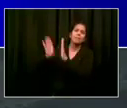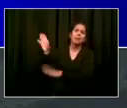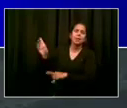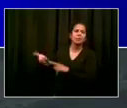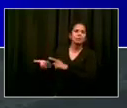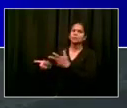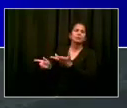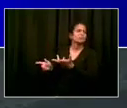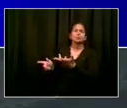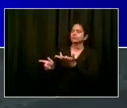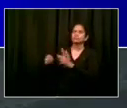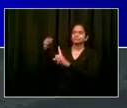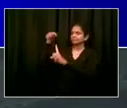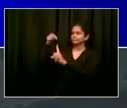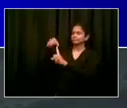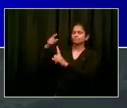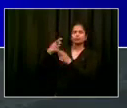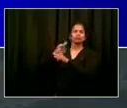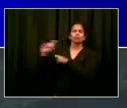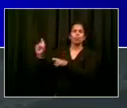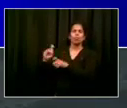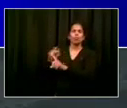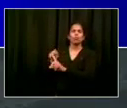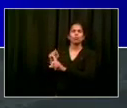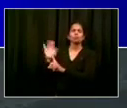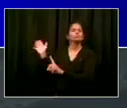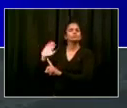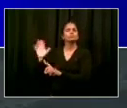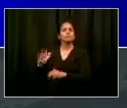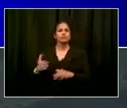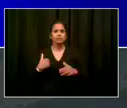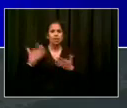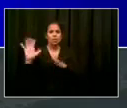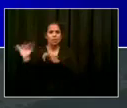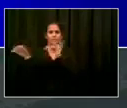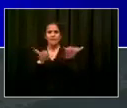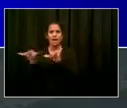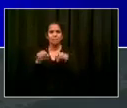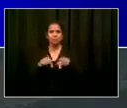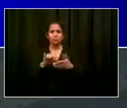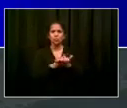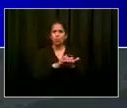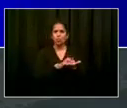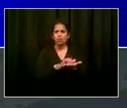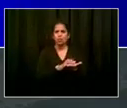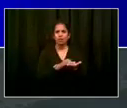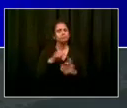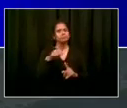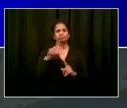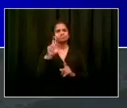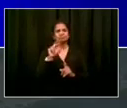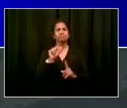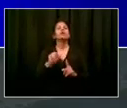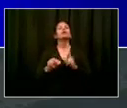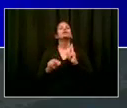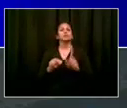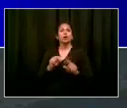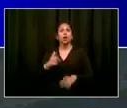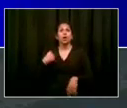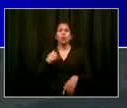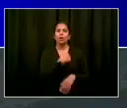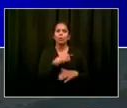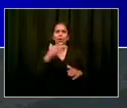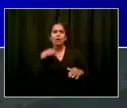that we need to watch our overall trajectory of this disease. And if we get to 2% infection rate on a regular basis on that 7-day